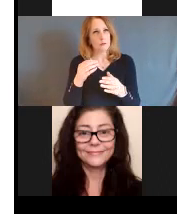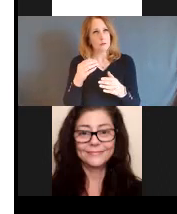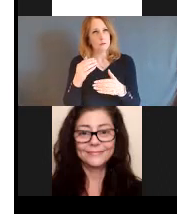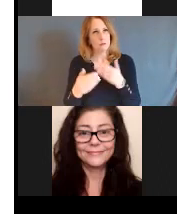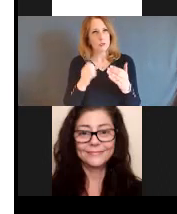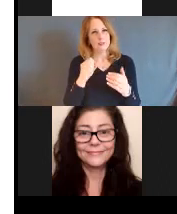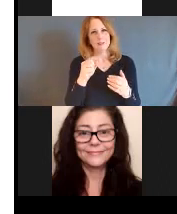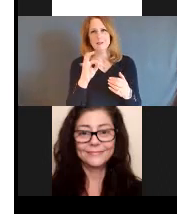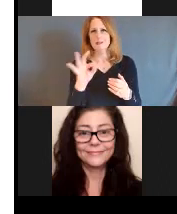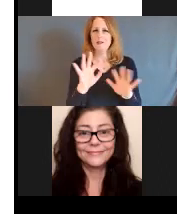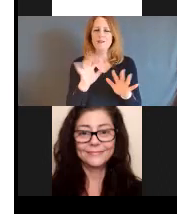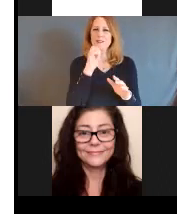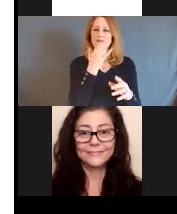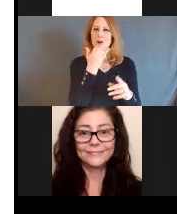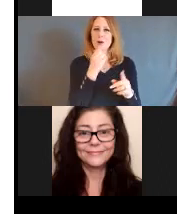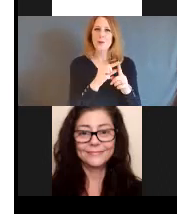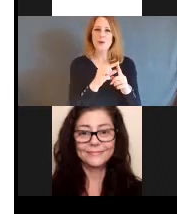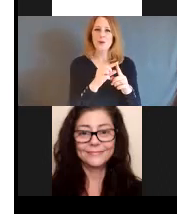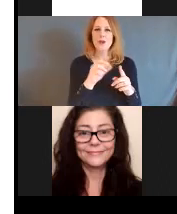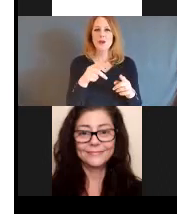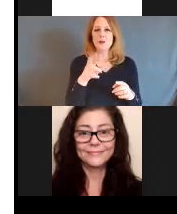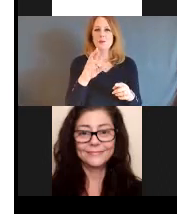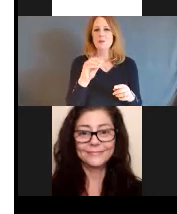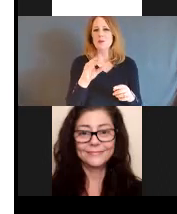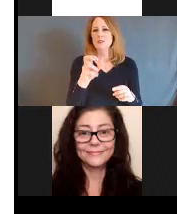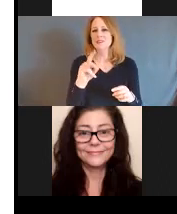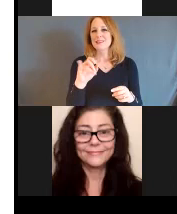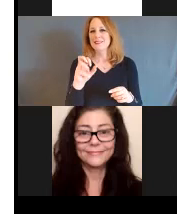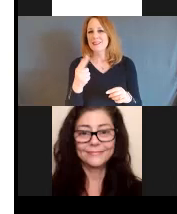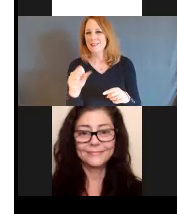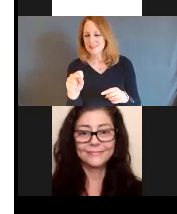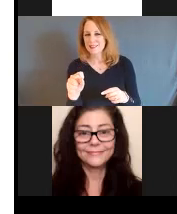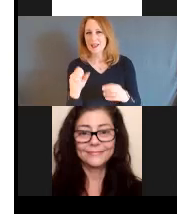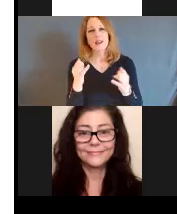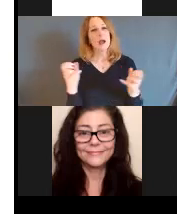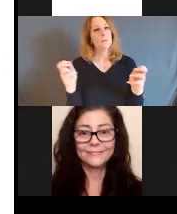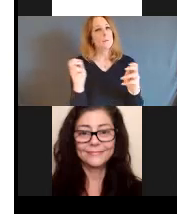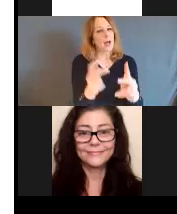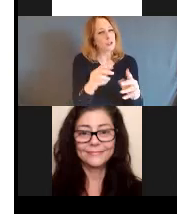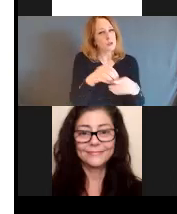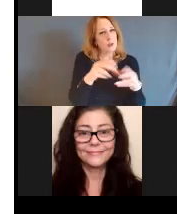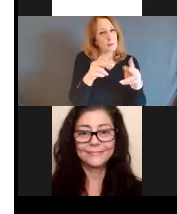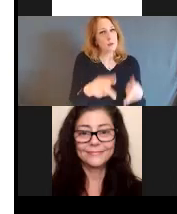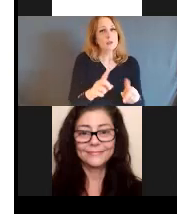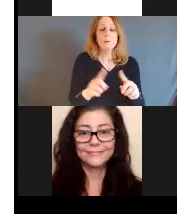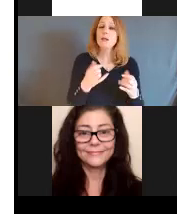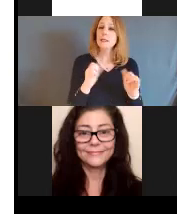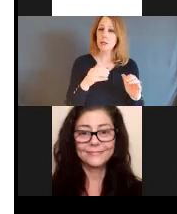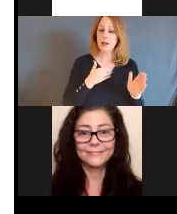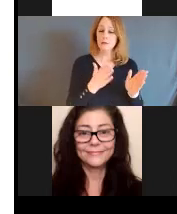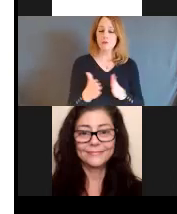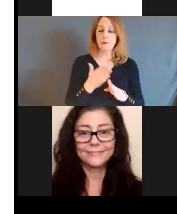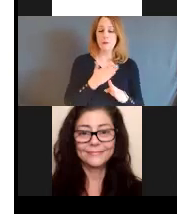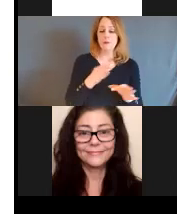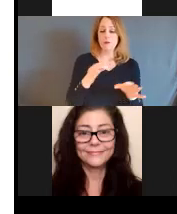stuff, but um, a lot of those court proceedings have gone back to in person, but there still is prep and pre-hearing stuff